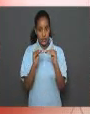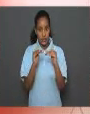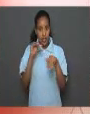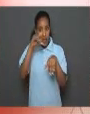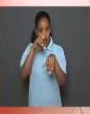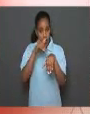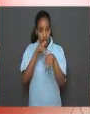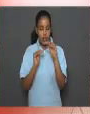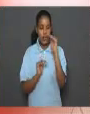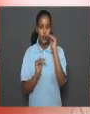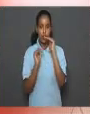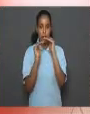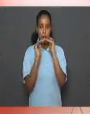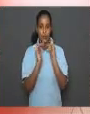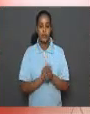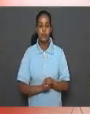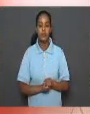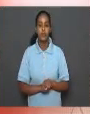at equilibrium.